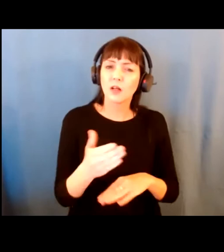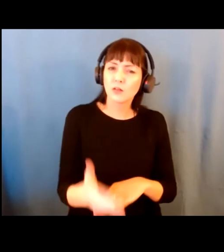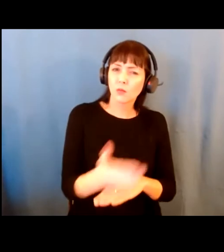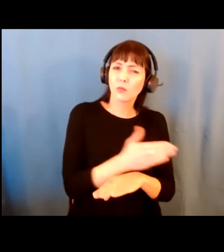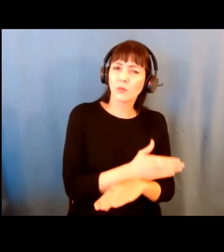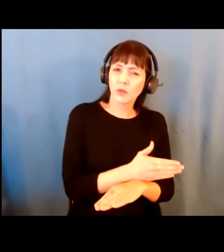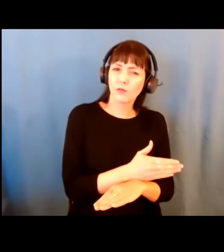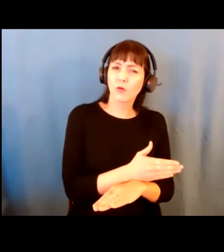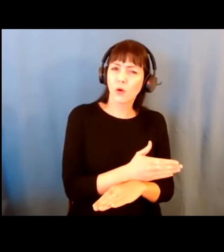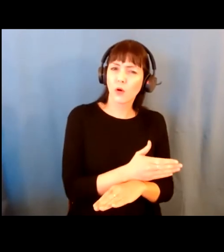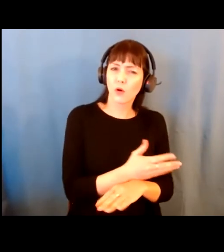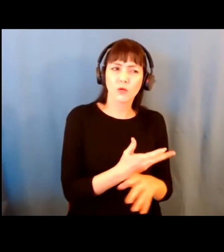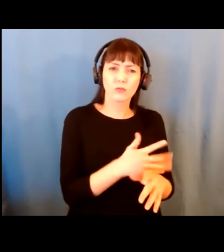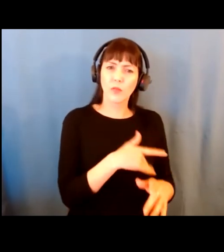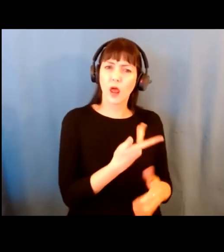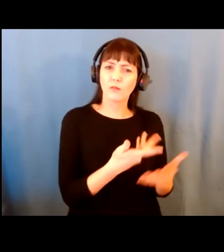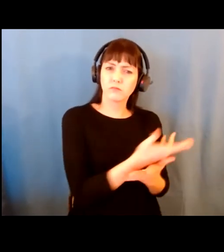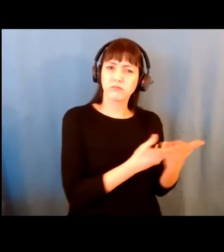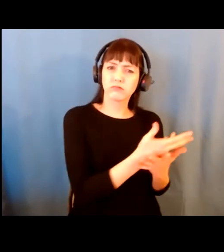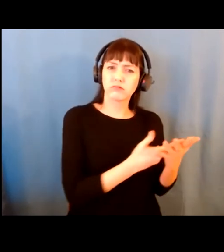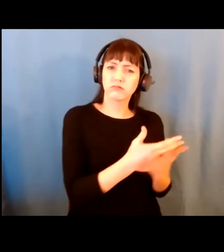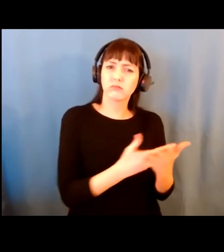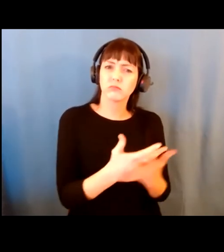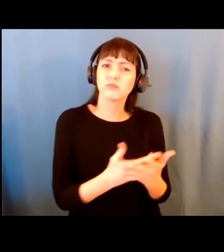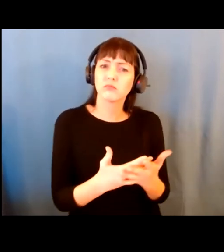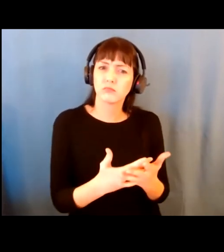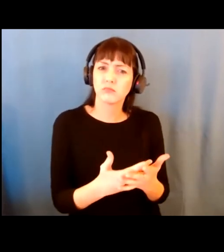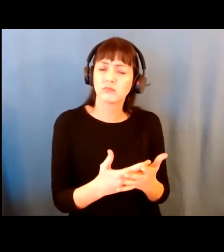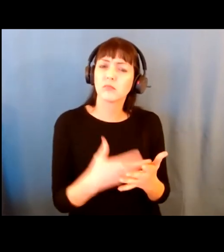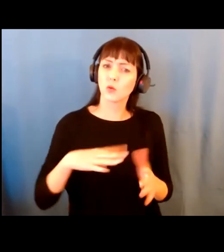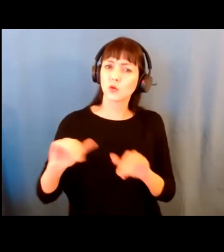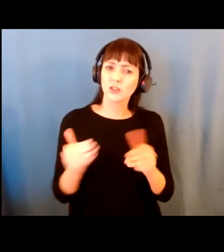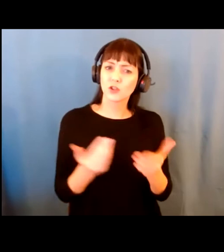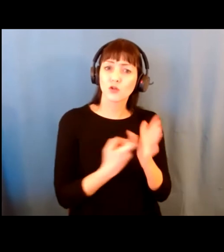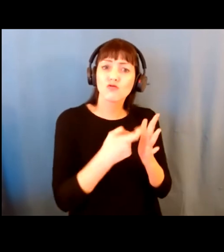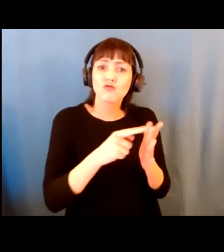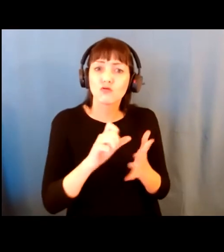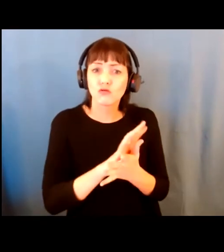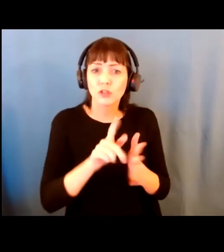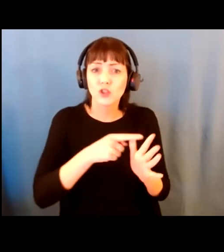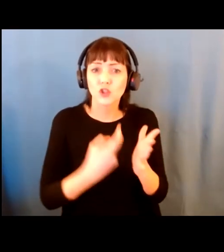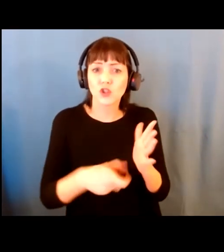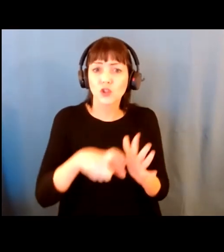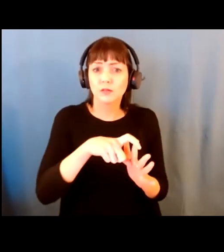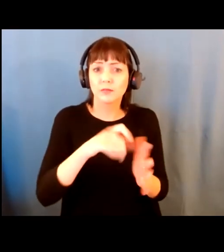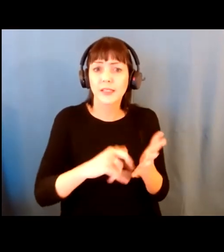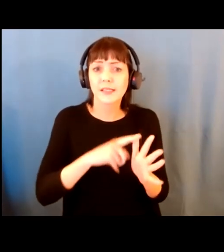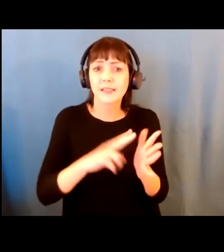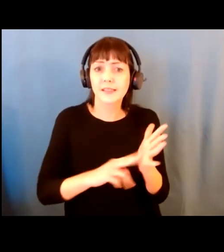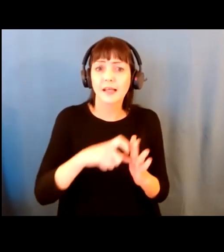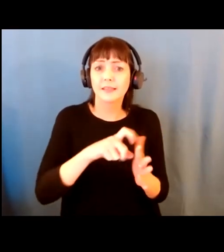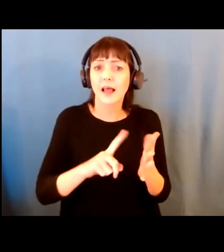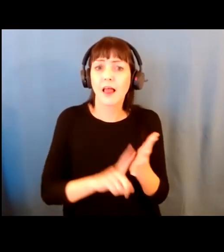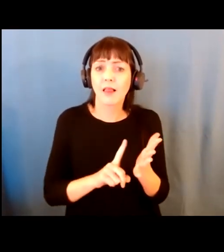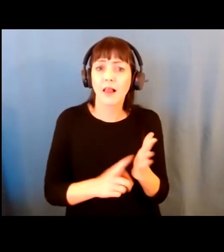two roundtable discussions, I want to introduce Richard Sandell of the Research Centre for Museums and Galleries at the